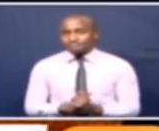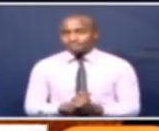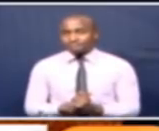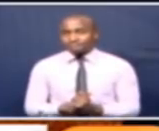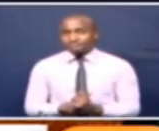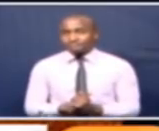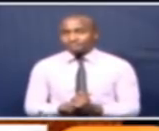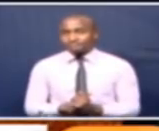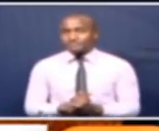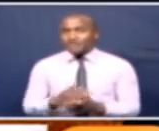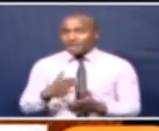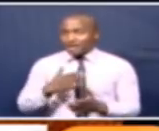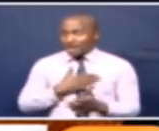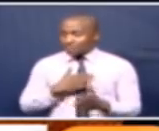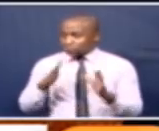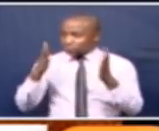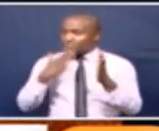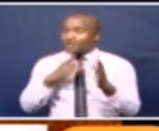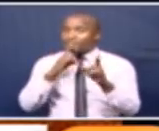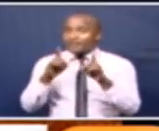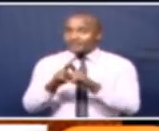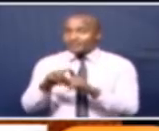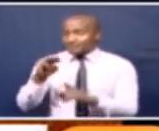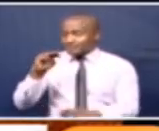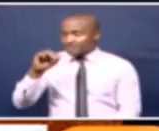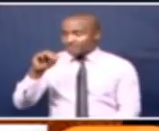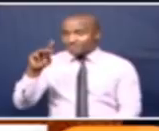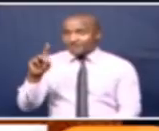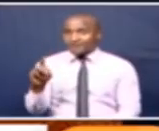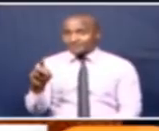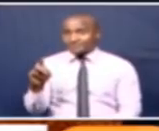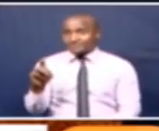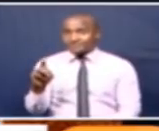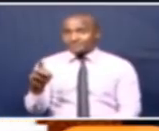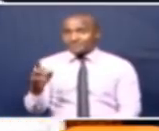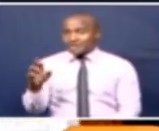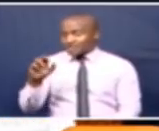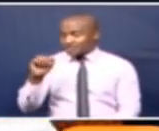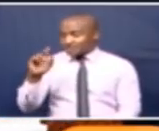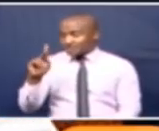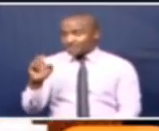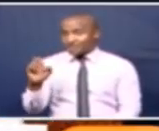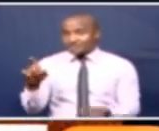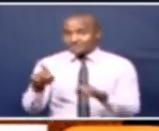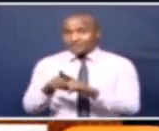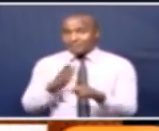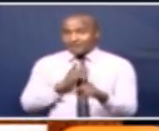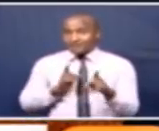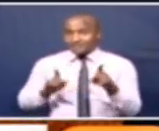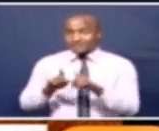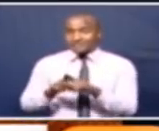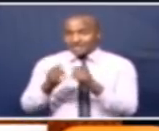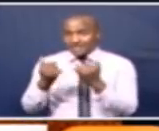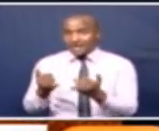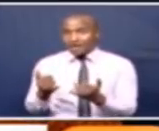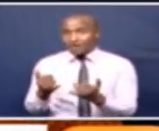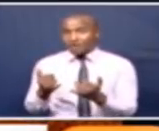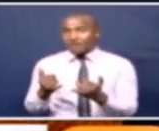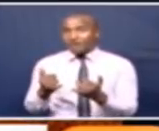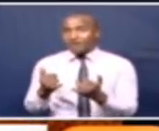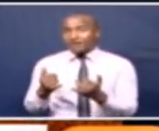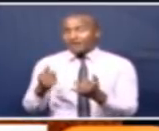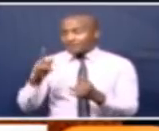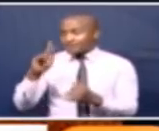I'm celebrating my brother, Max, and Raquel. I'm also celebrating my sister, who's sitting